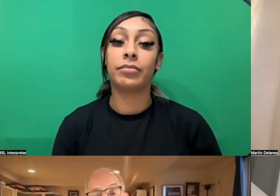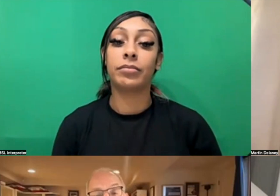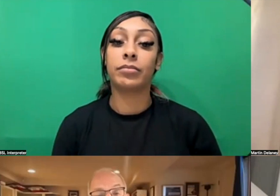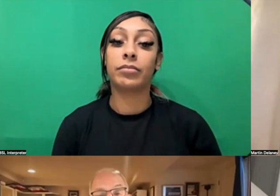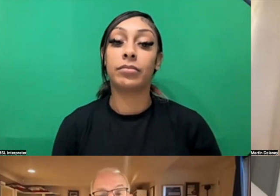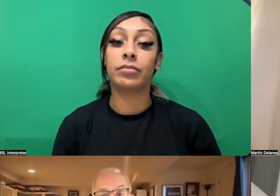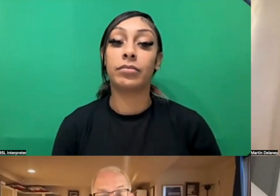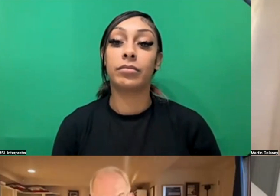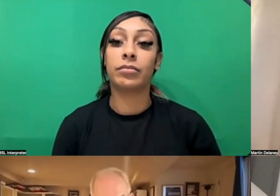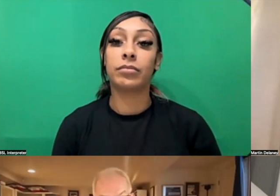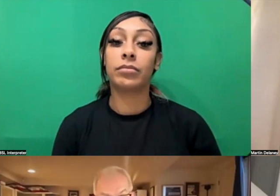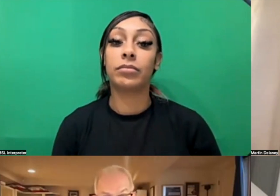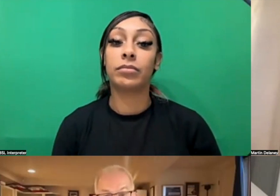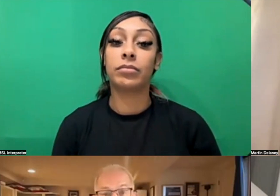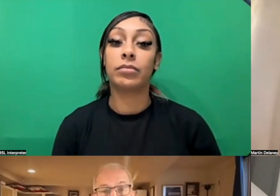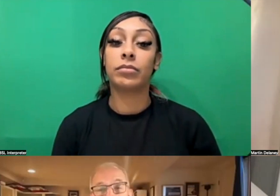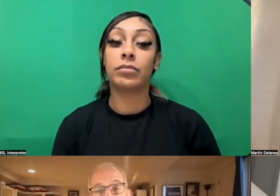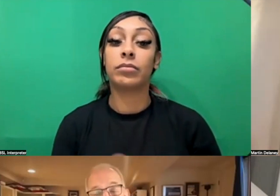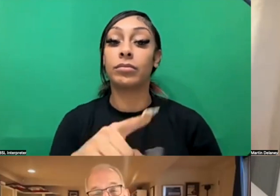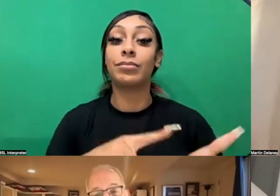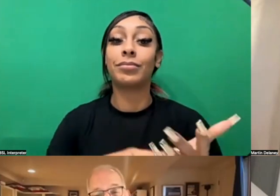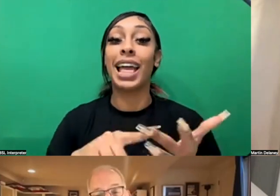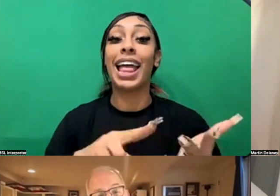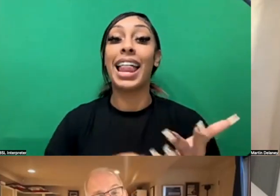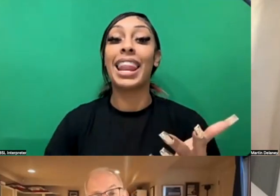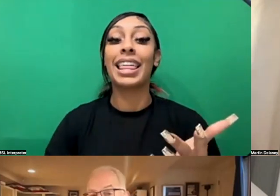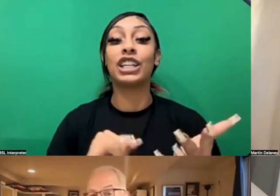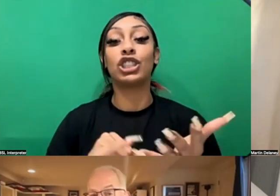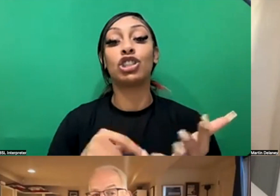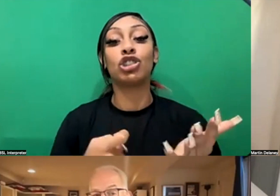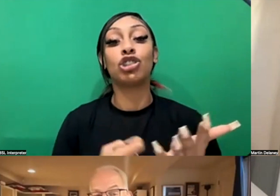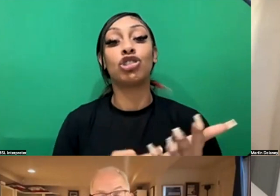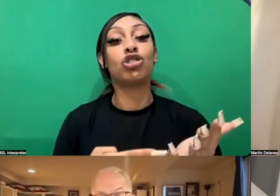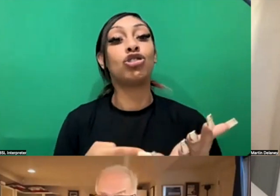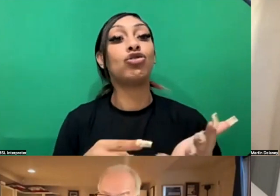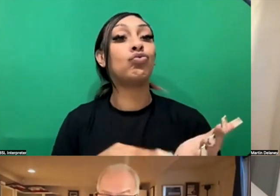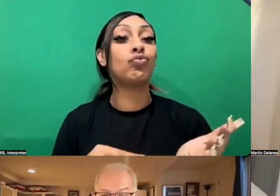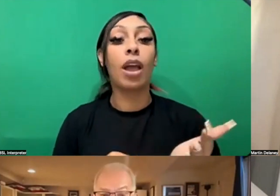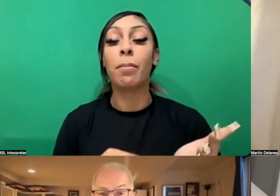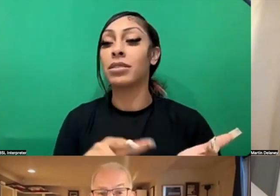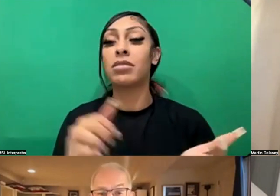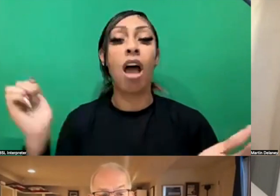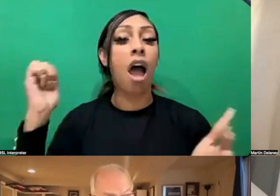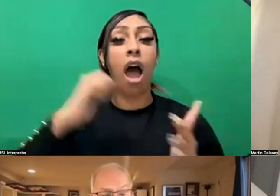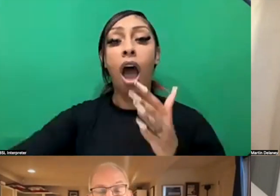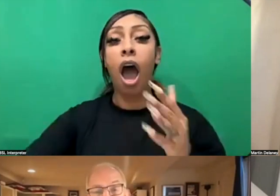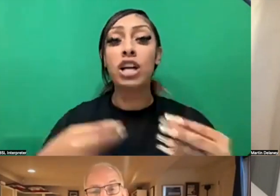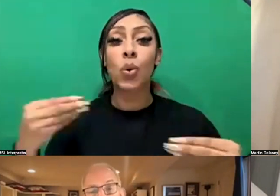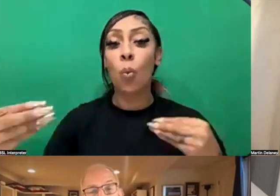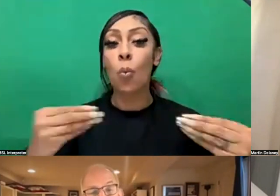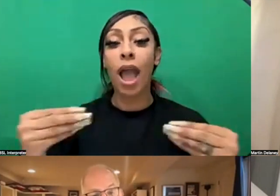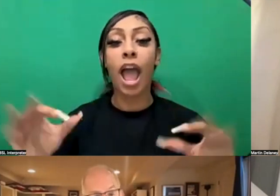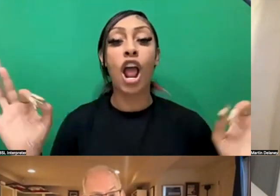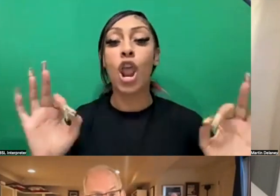Martin, LinnStrument is a hardware product, and there is no computer software at this time, for which I